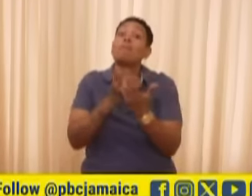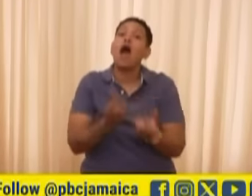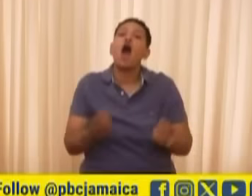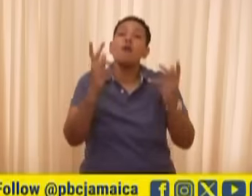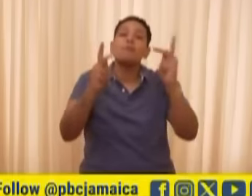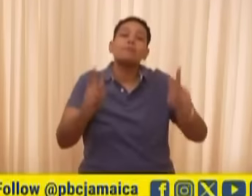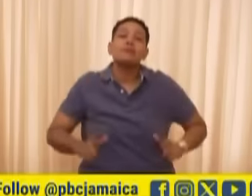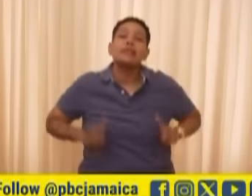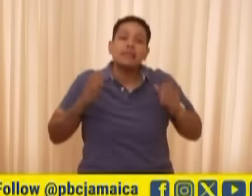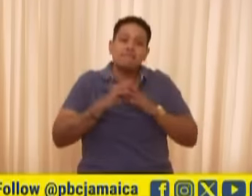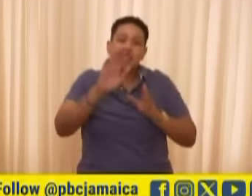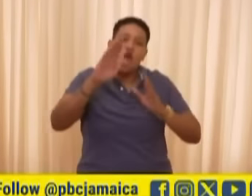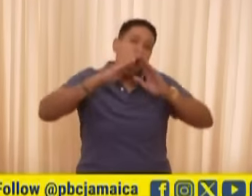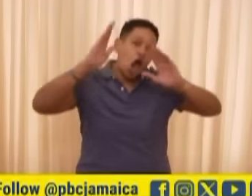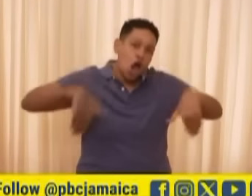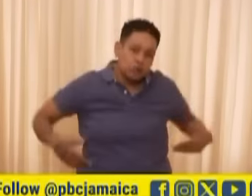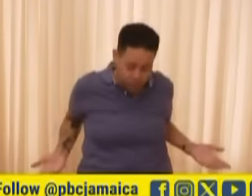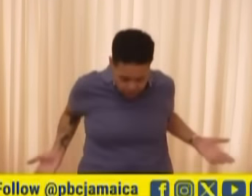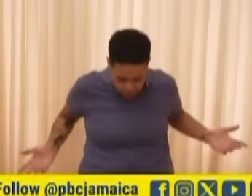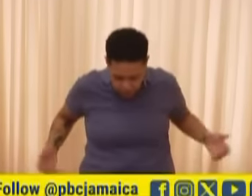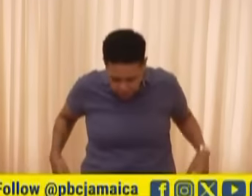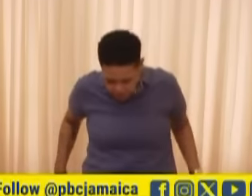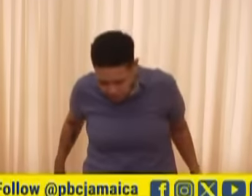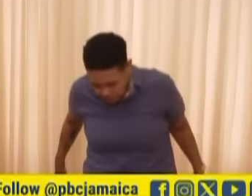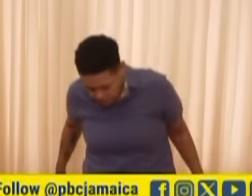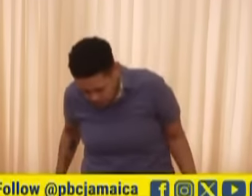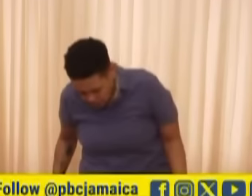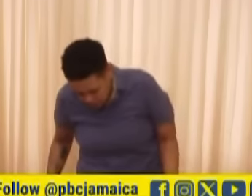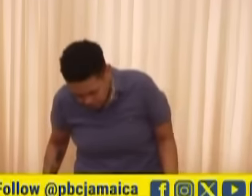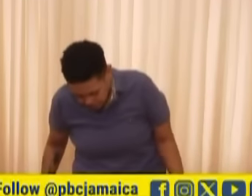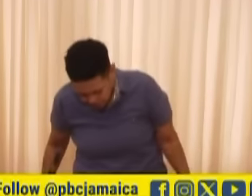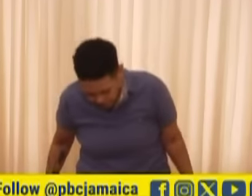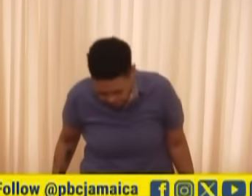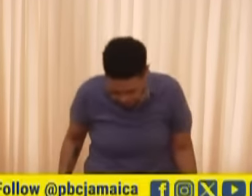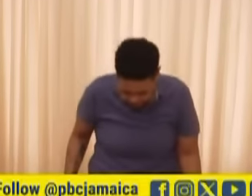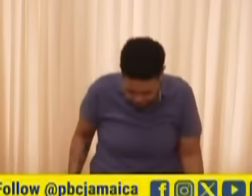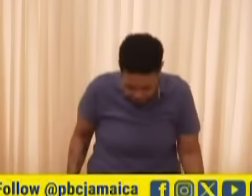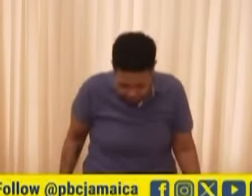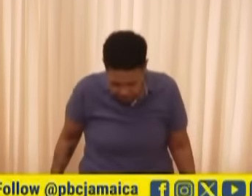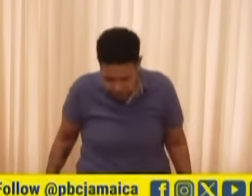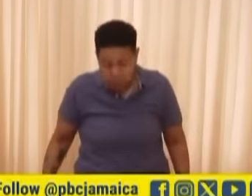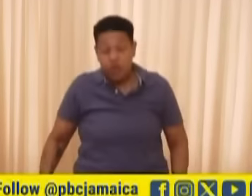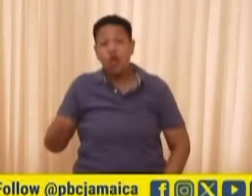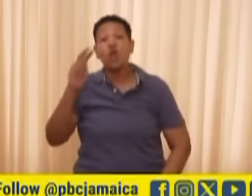who live in your household. Then you want to look for